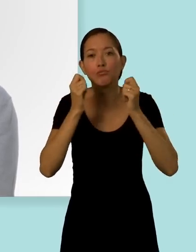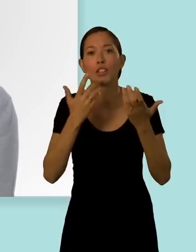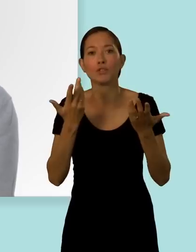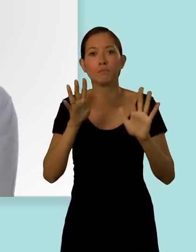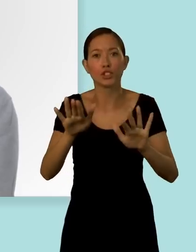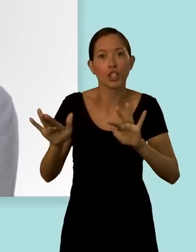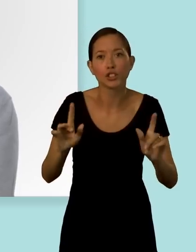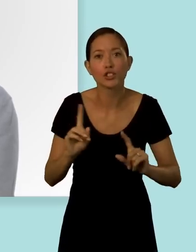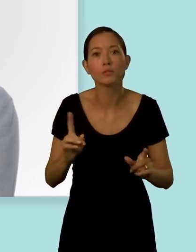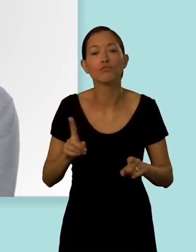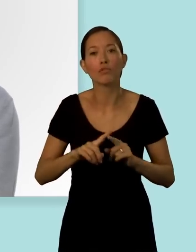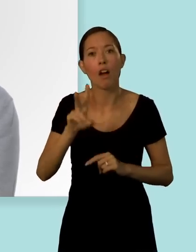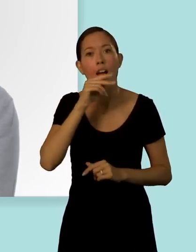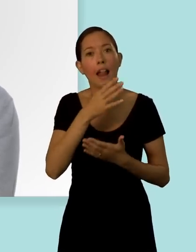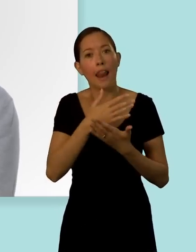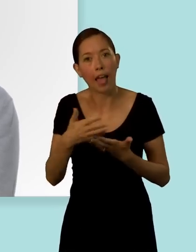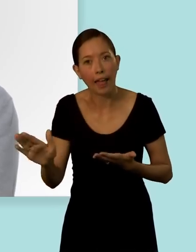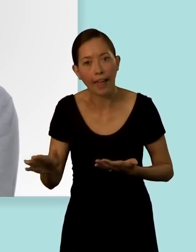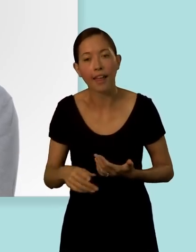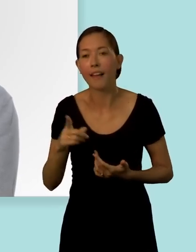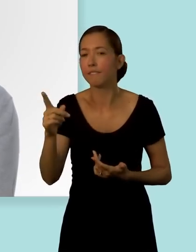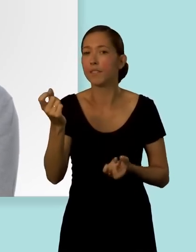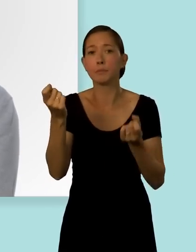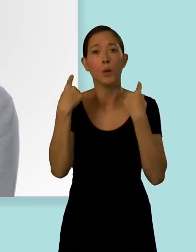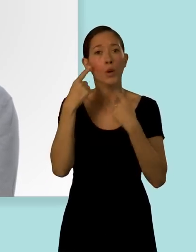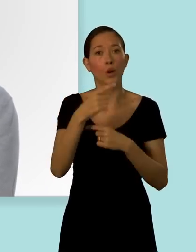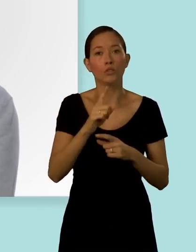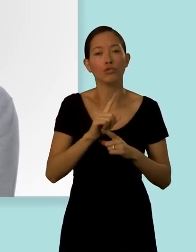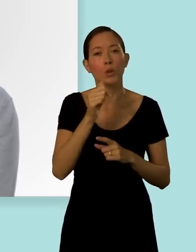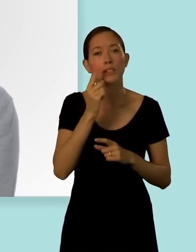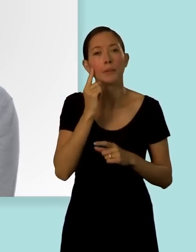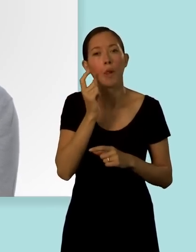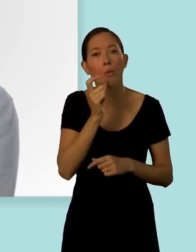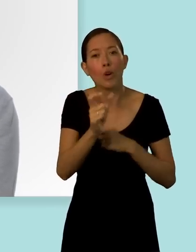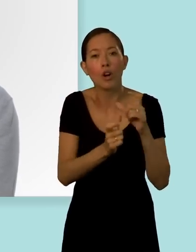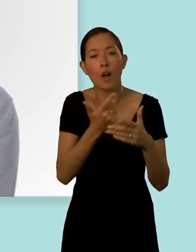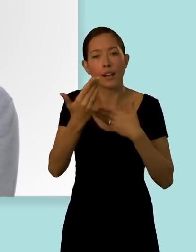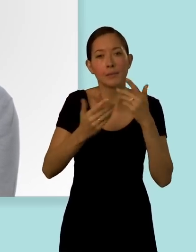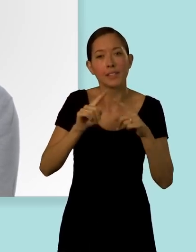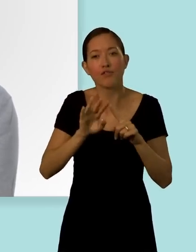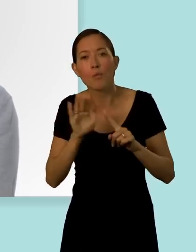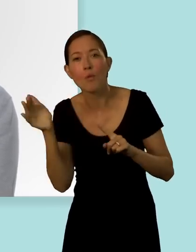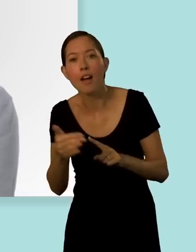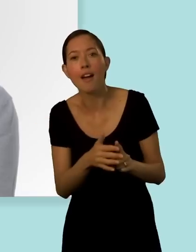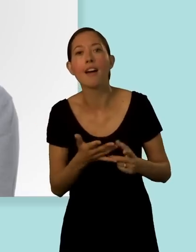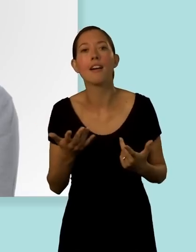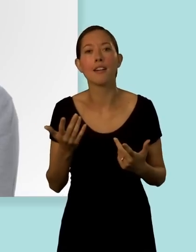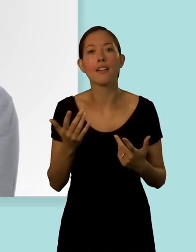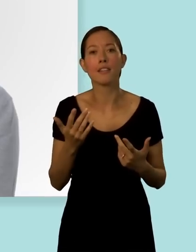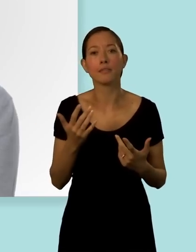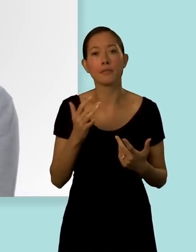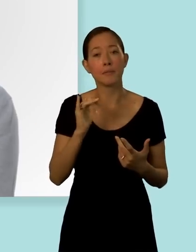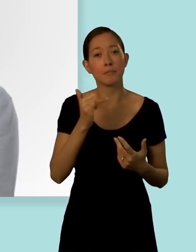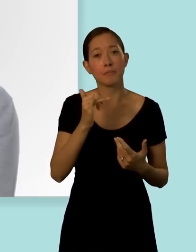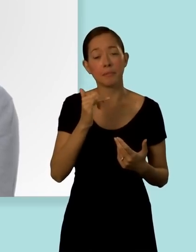you use gestures, facial expressions and touch. Try to speak clearly, and if you aren't being understood, use simpler words